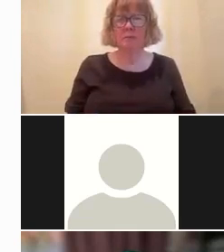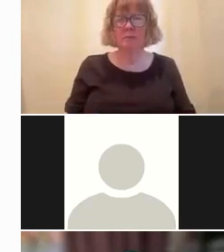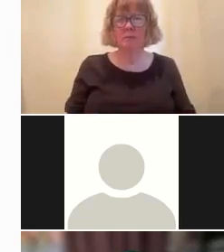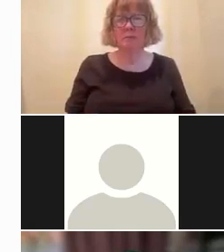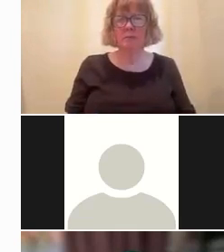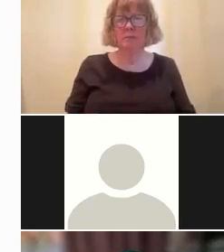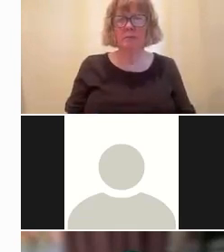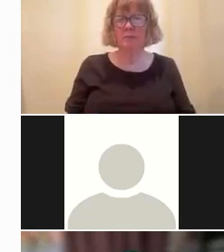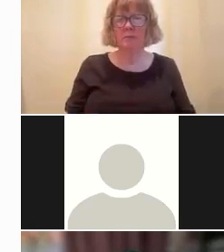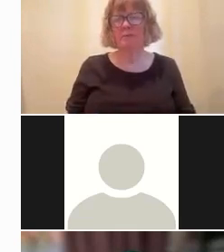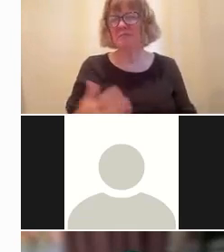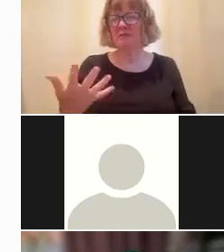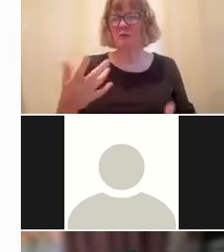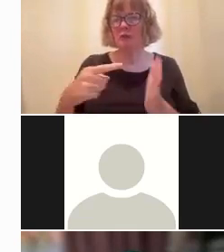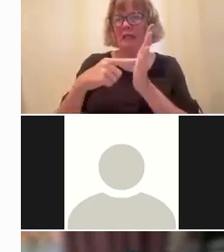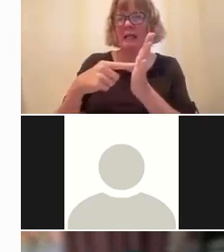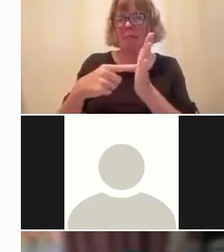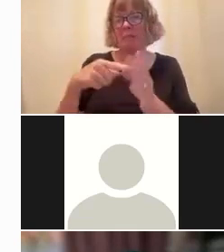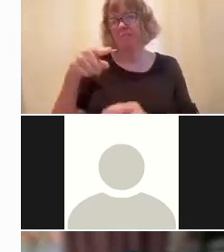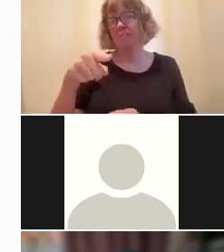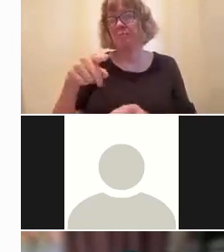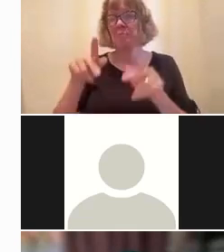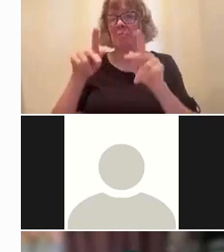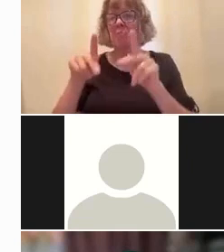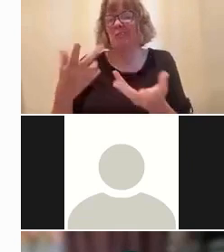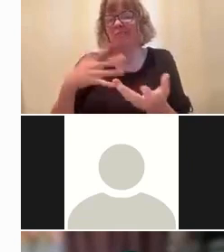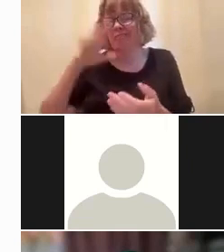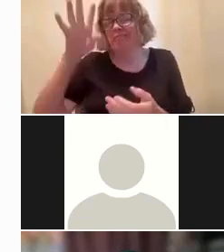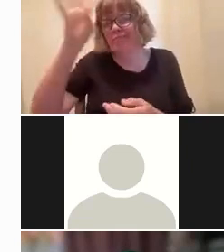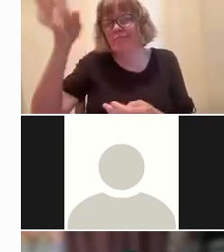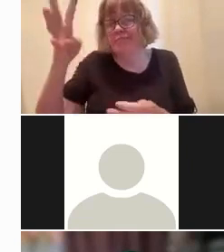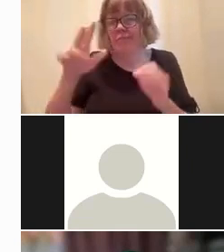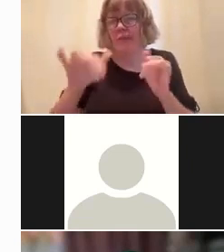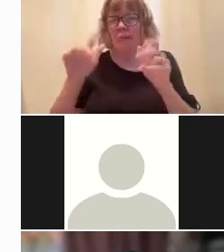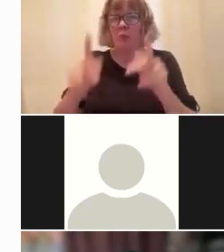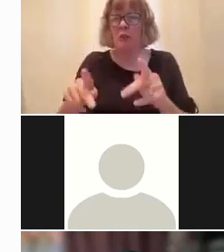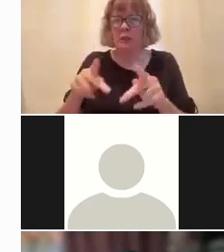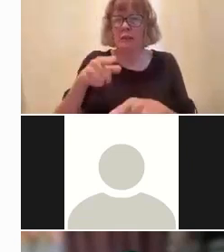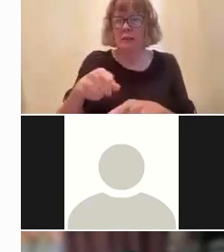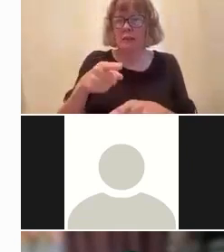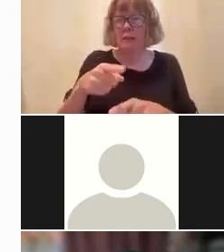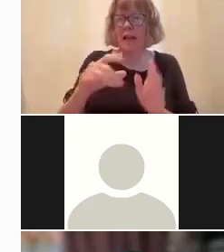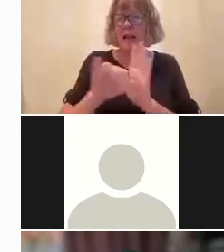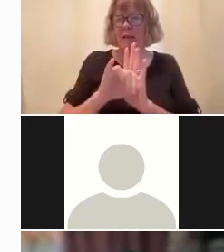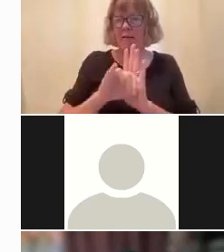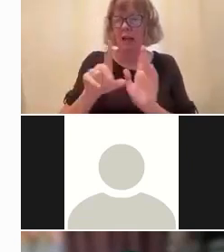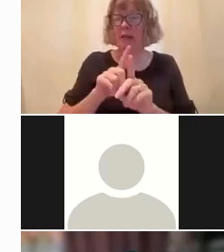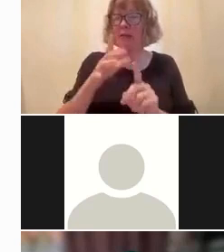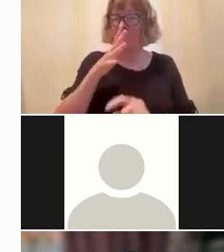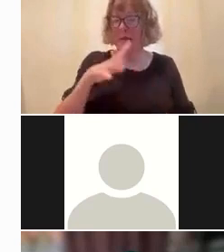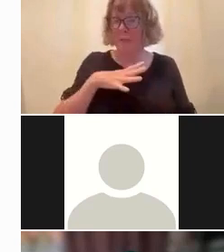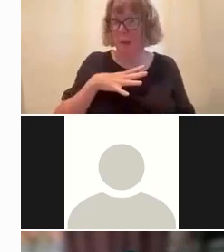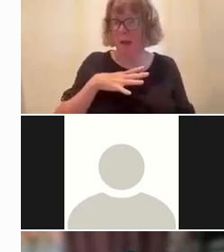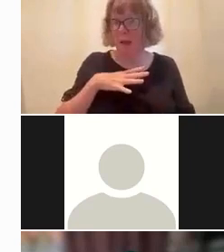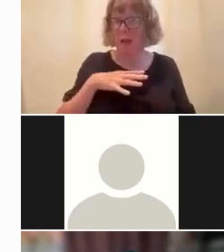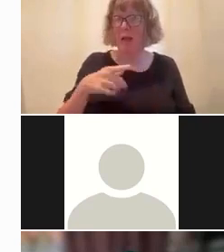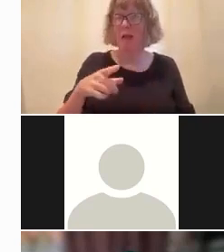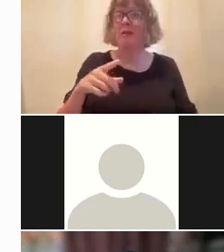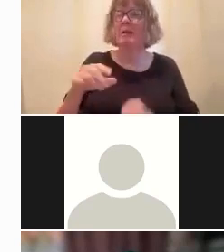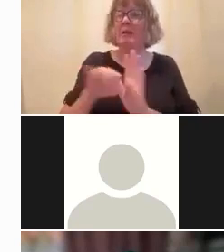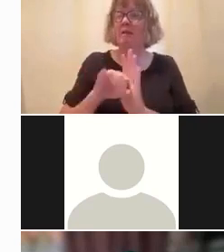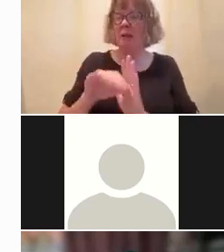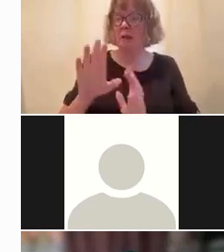So, for example, this is a person that we made up. This person identifies as female, identifies